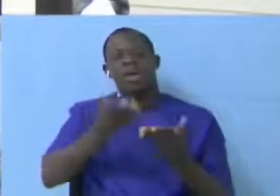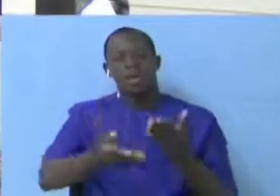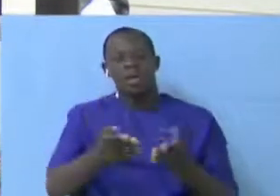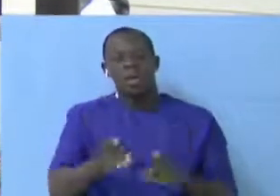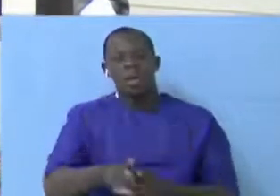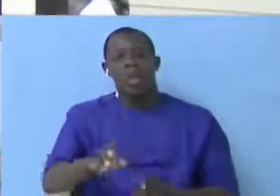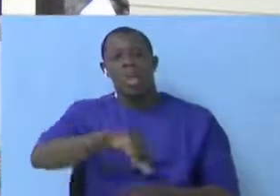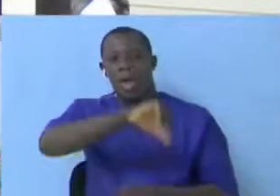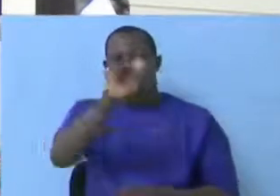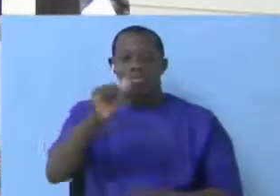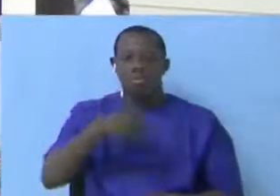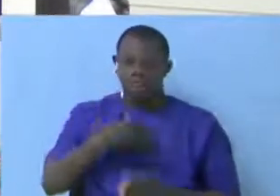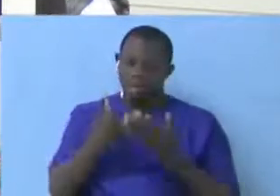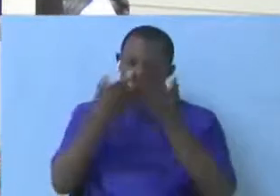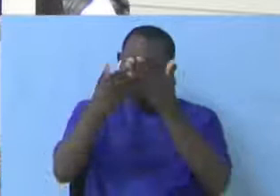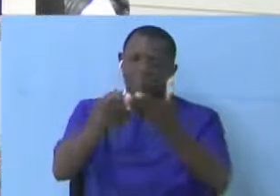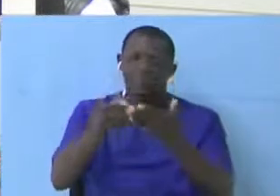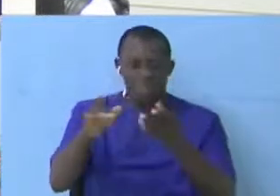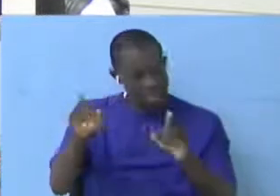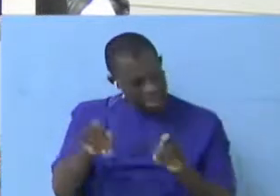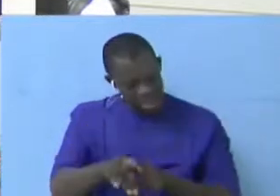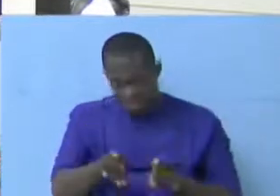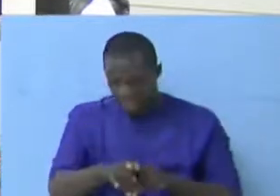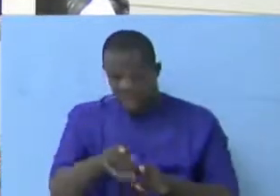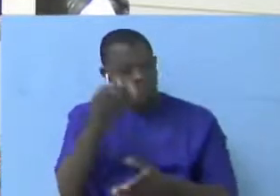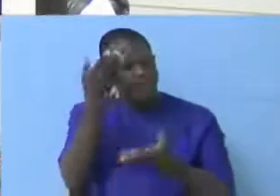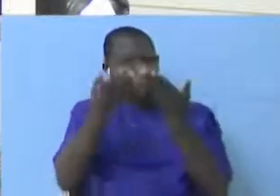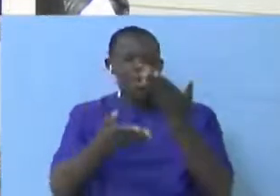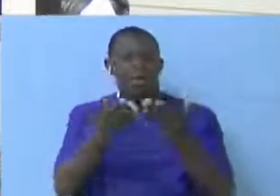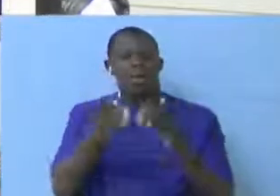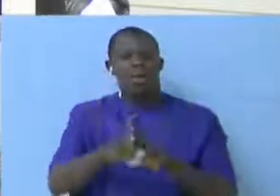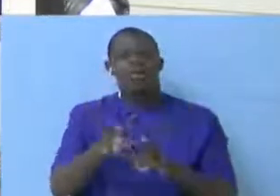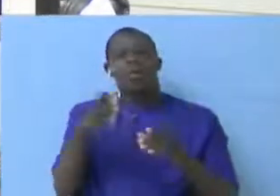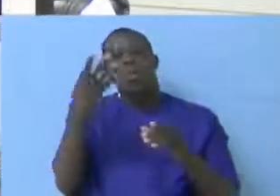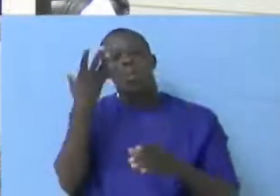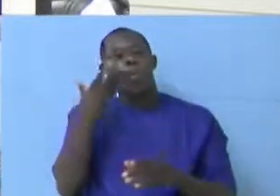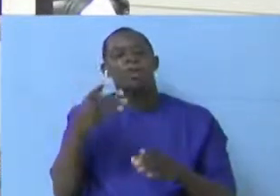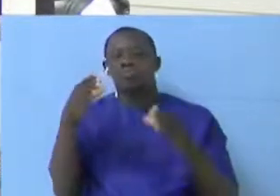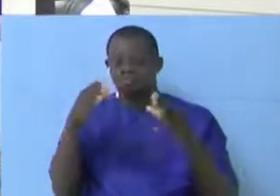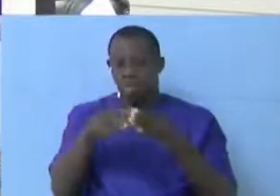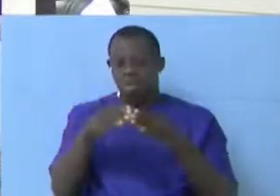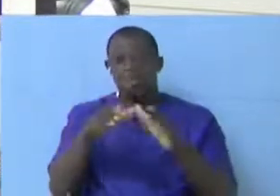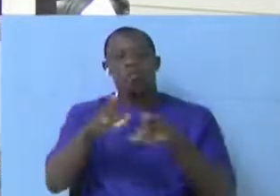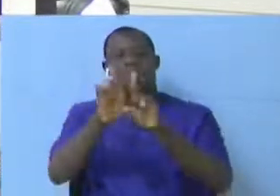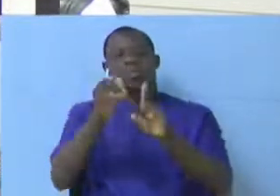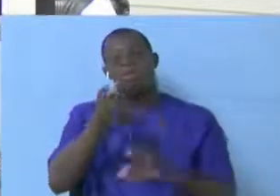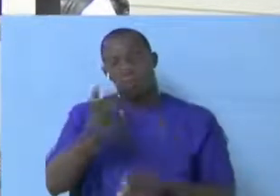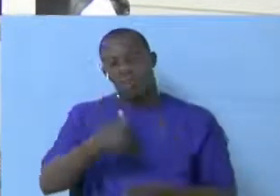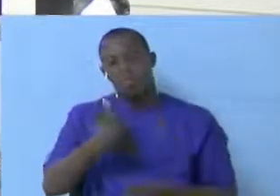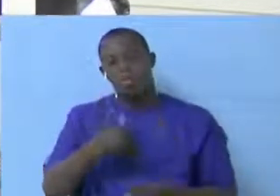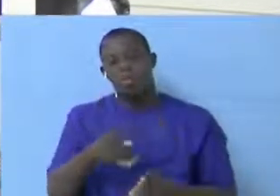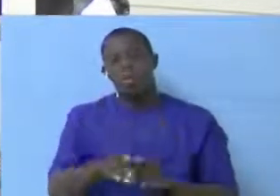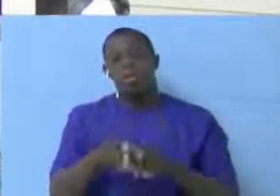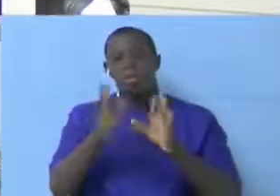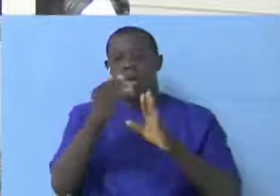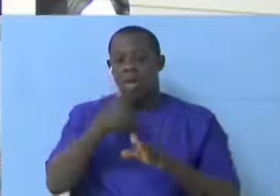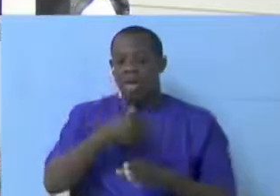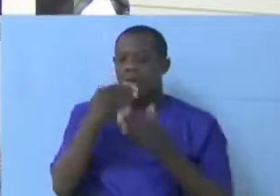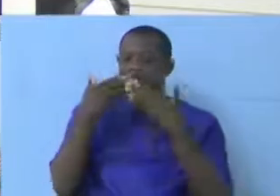And so I extend the same fairness in my dealings with people. But like I said to